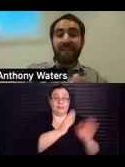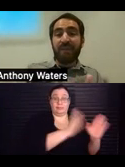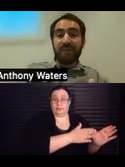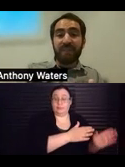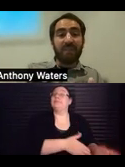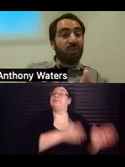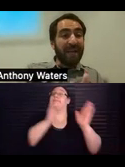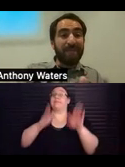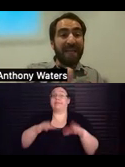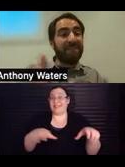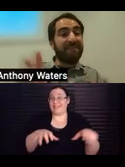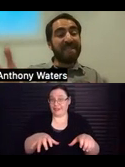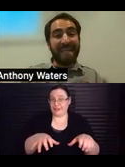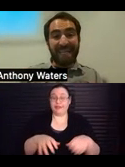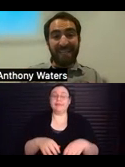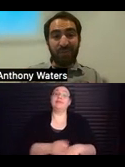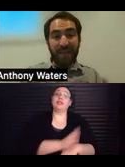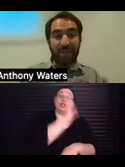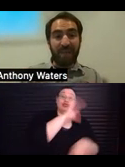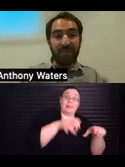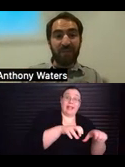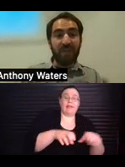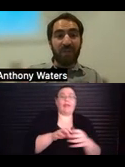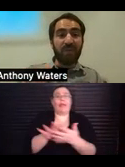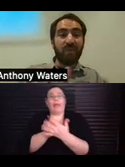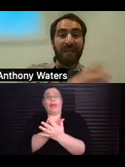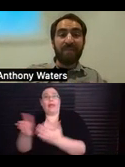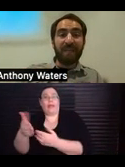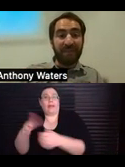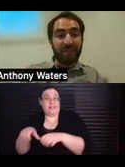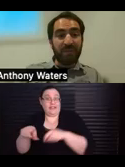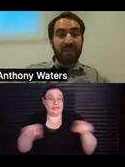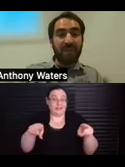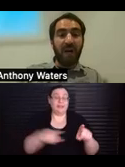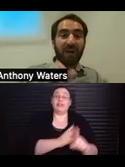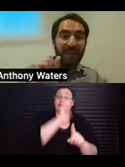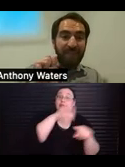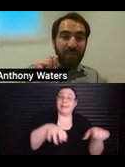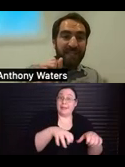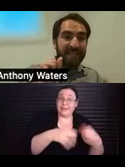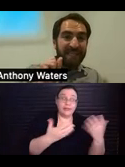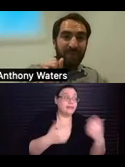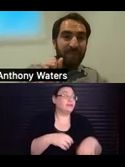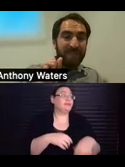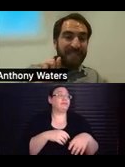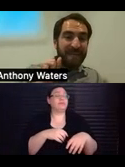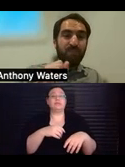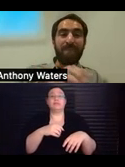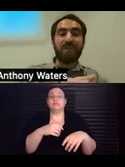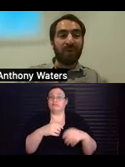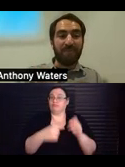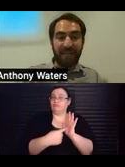And then there's direct behaviors and indirect behaviors. Those direct behaviors are that represents